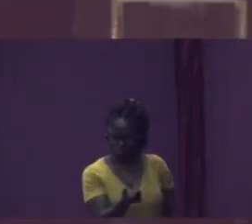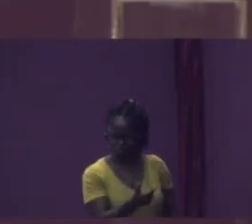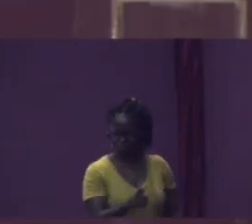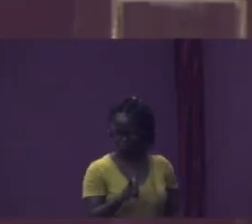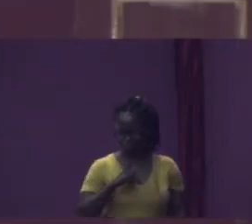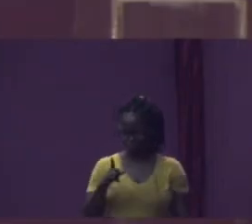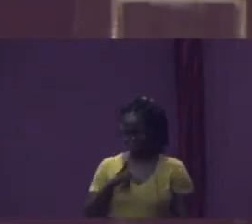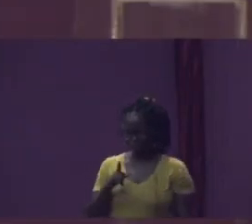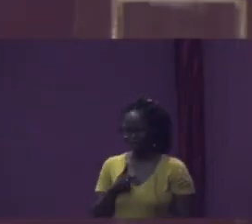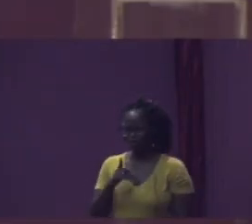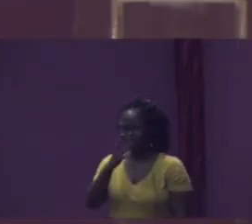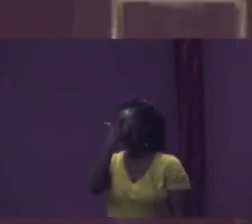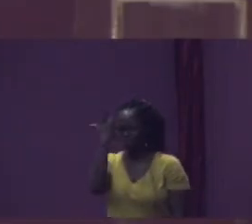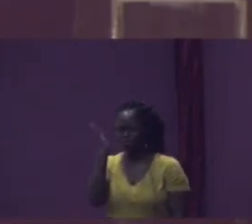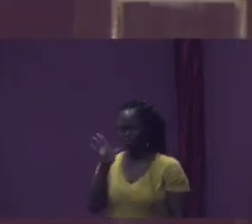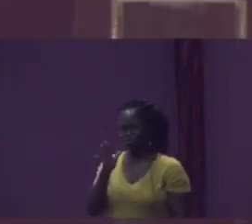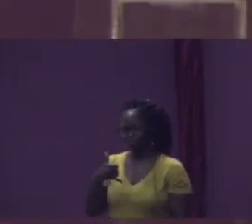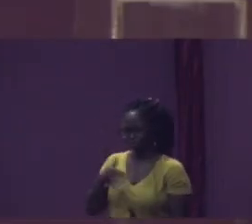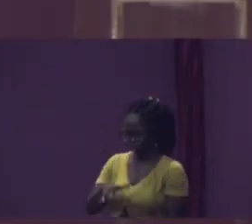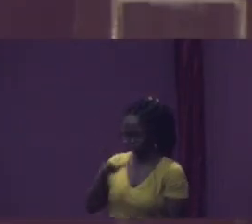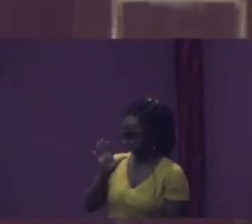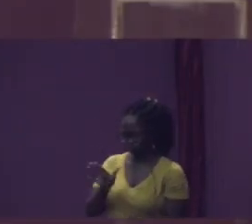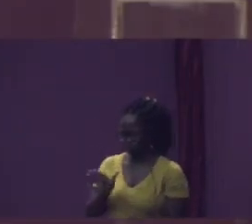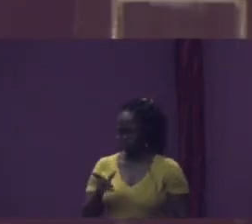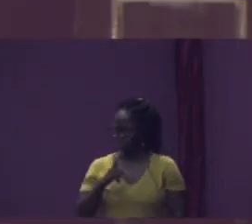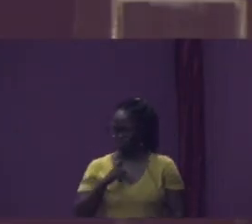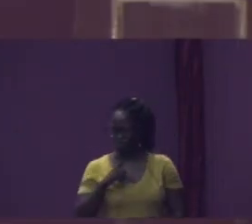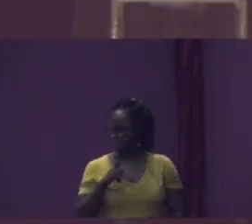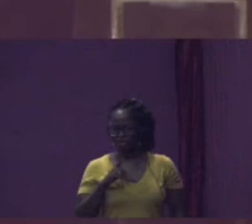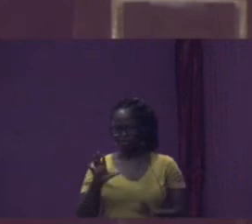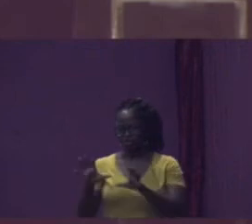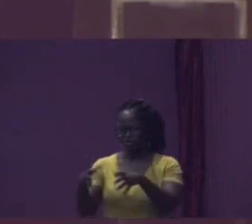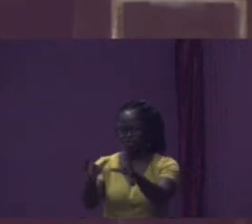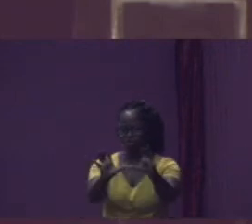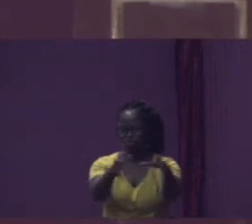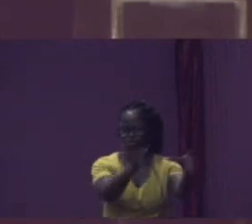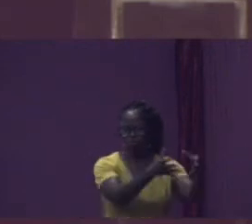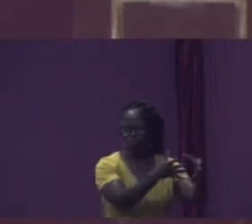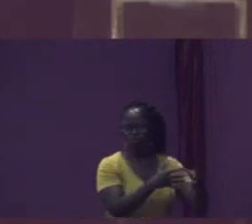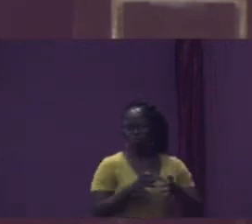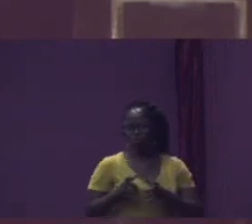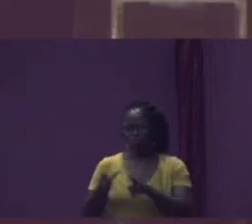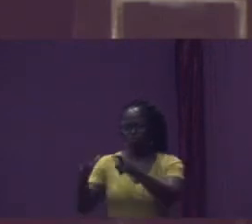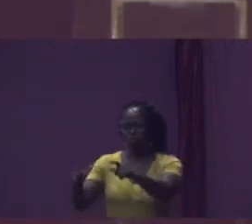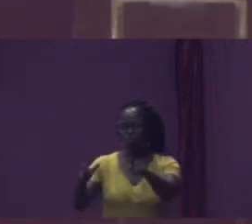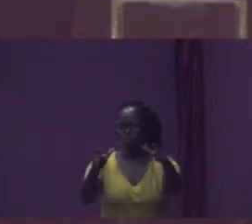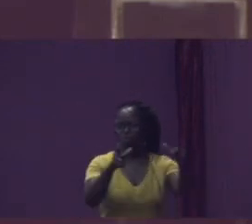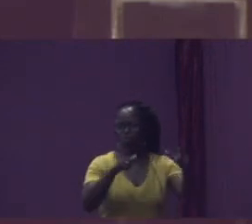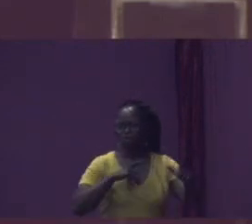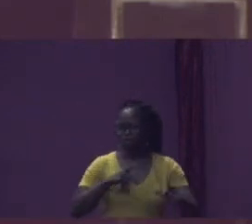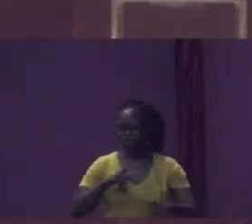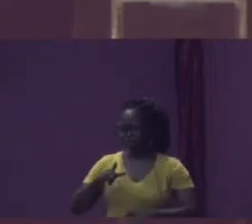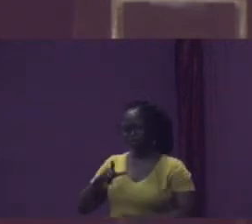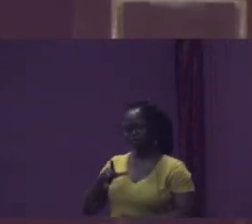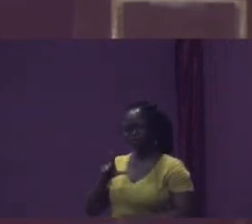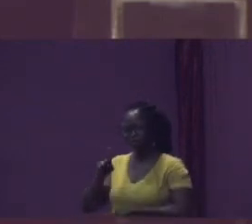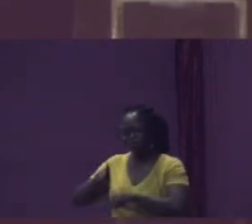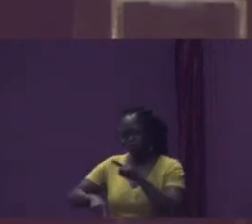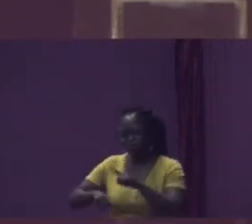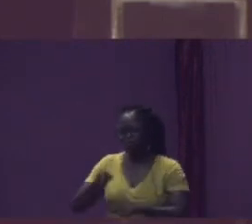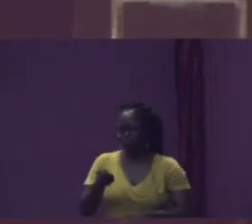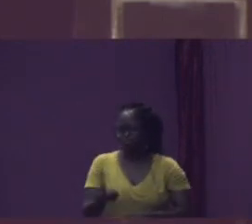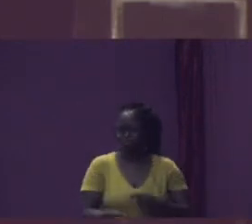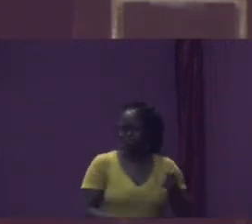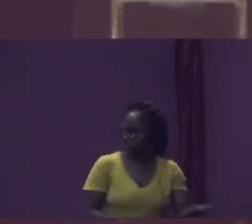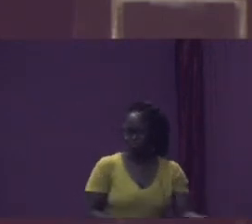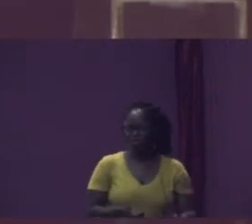about in low-resource settings like the one where I work. So in too little too late, there's not enough resources. We're